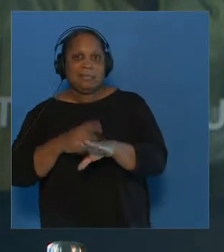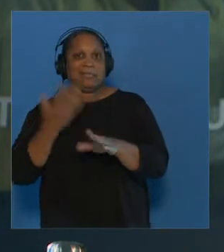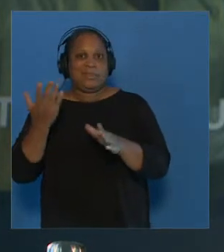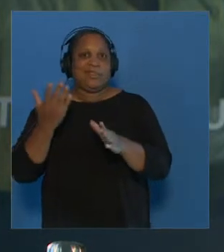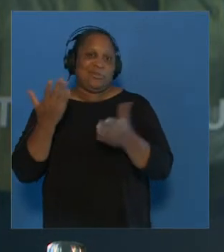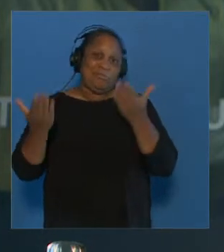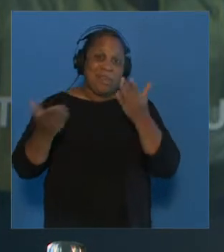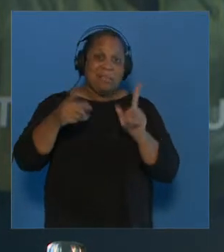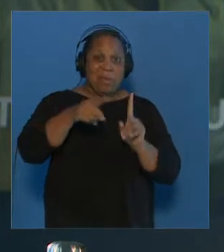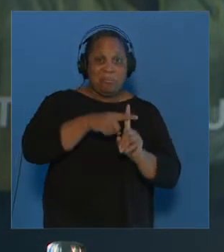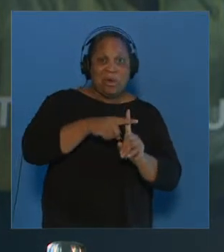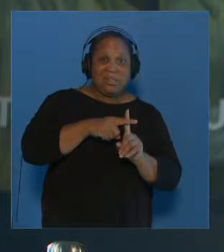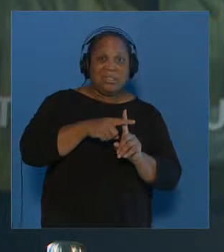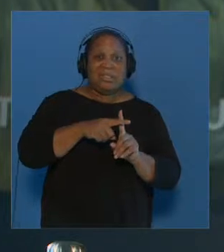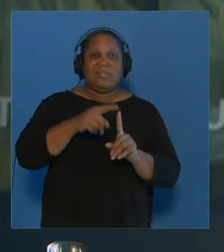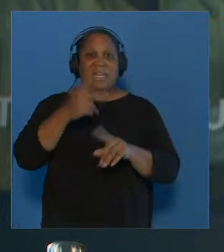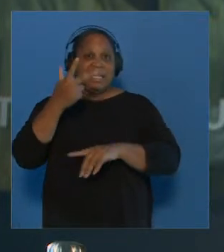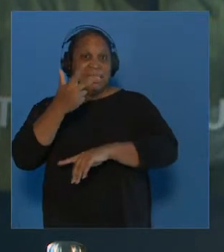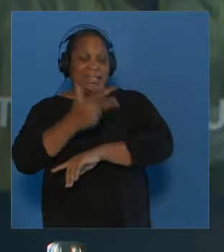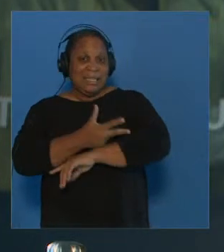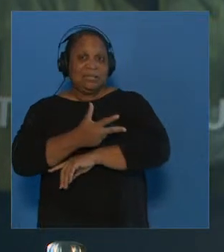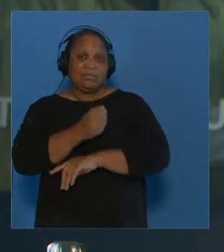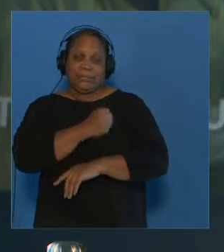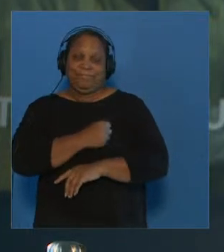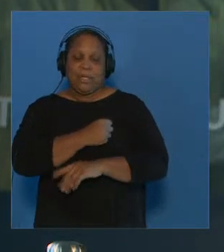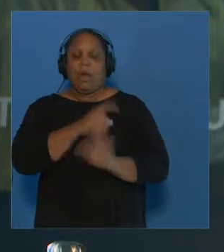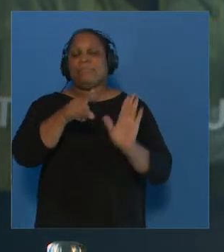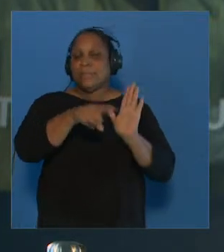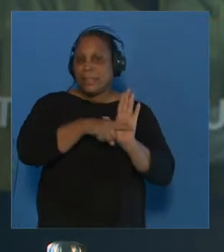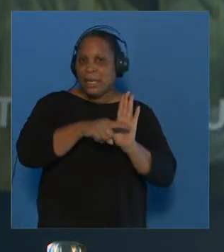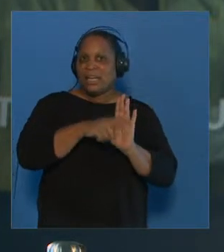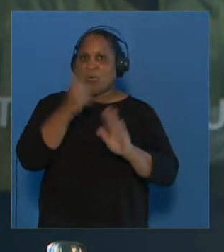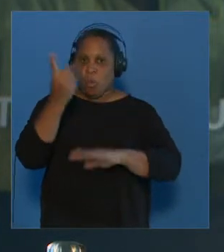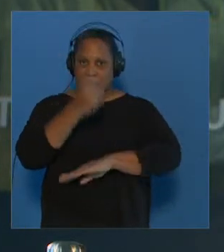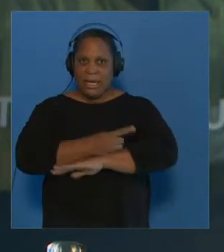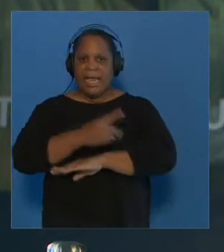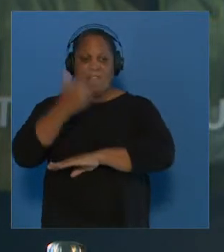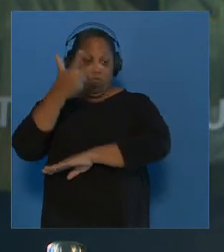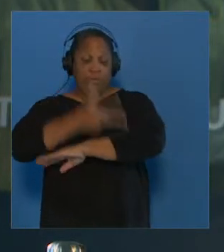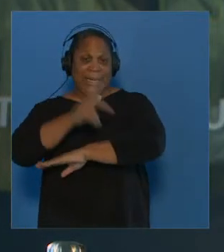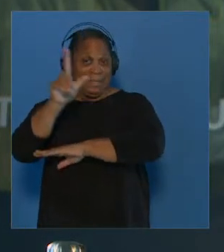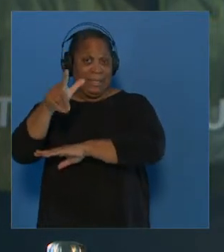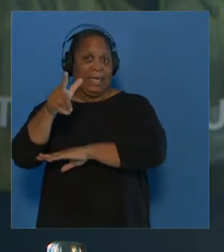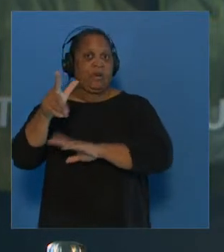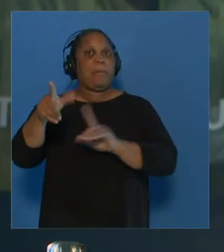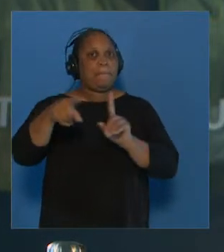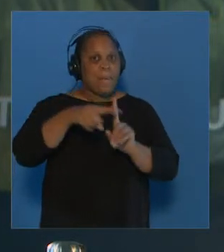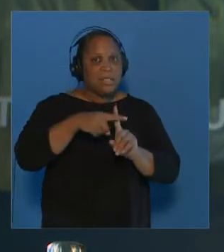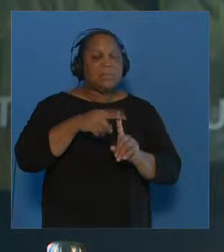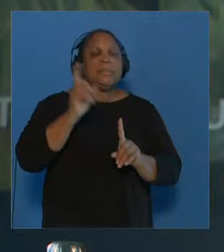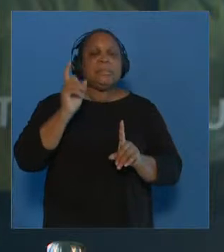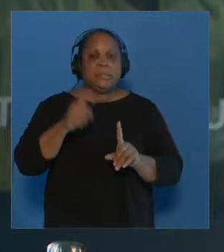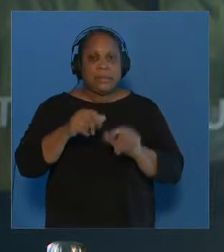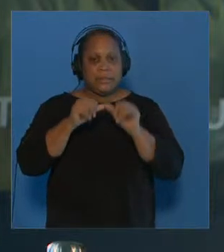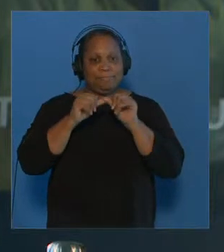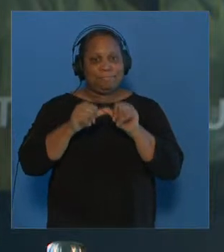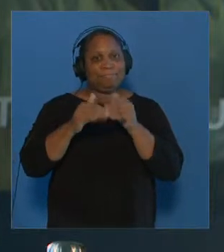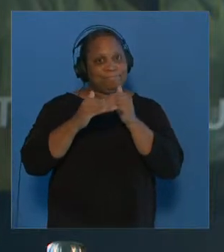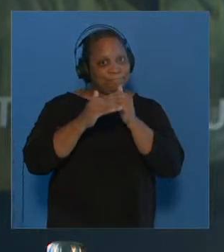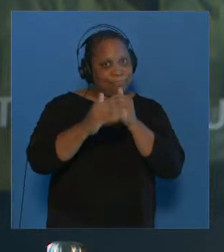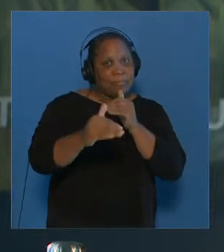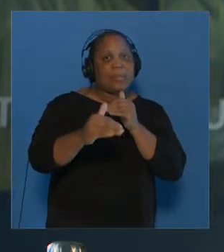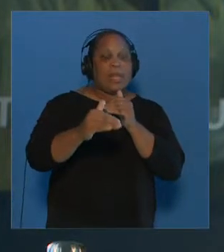positive test on one day, and then day 3 a negative test on one day, and then 3 days later it could be positive. So the main thing is to have the consistent